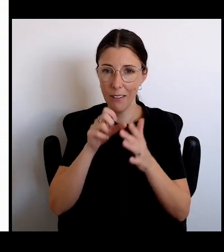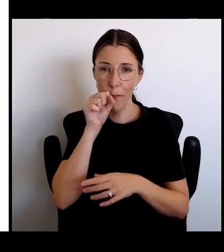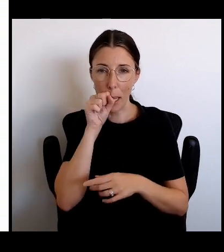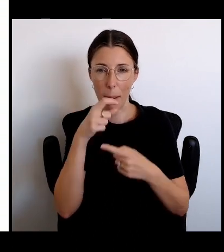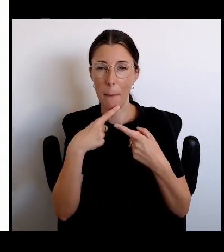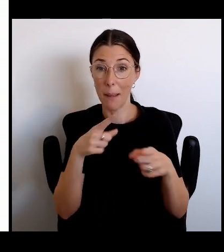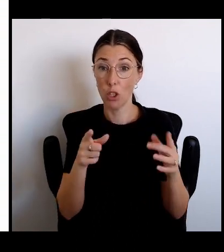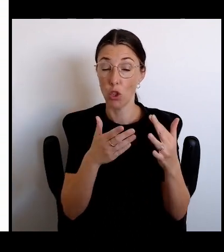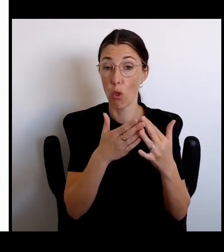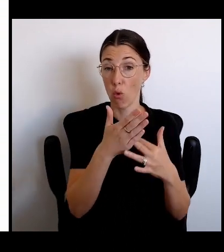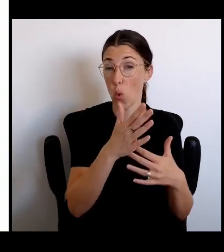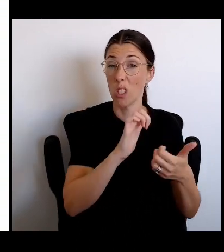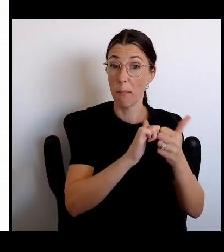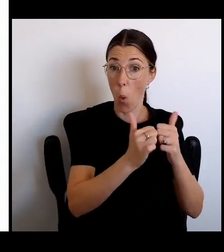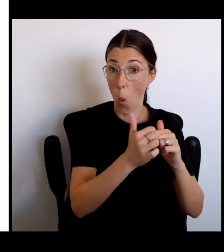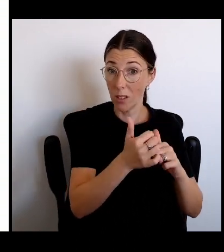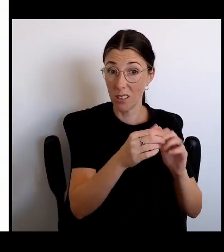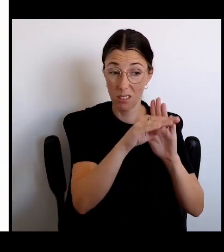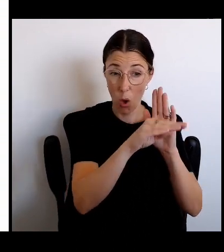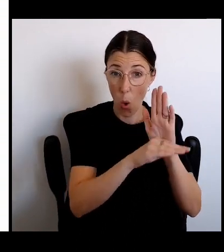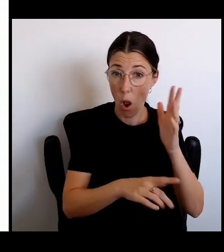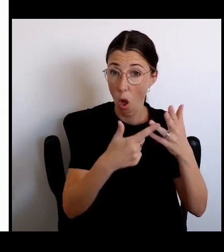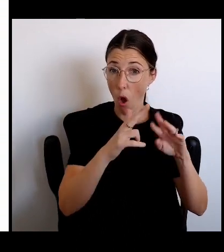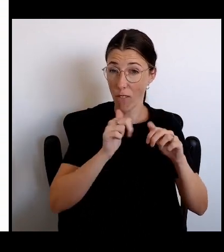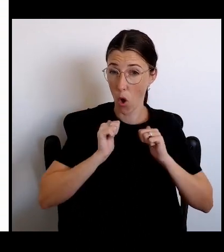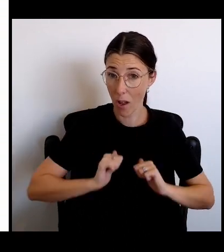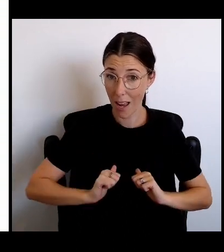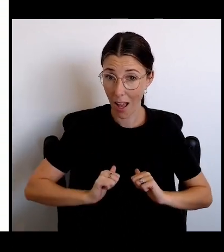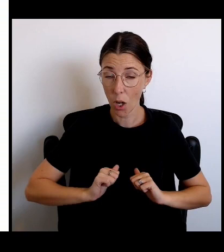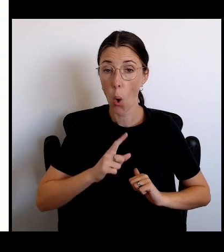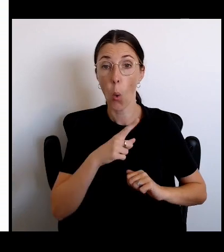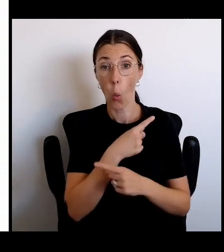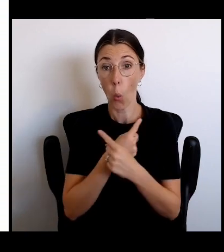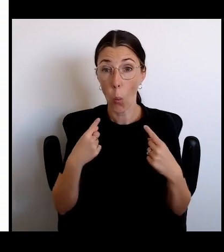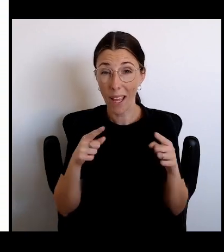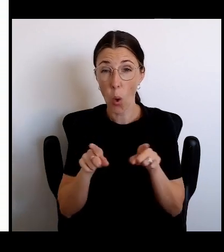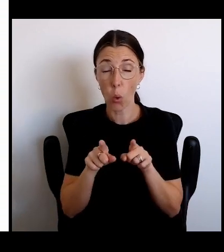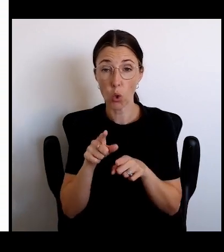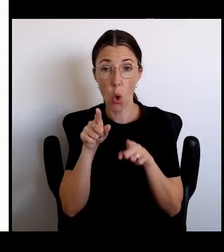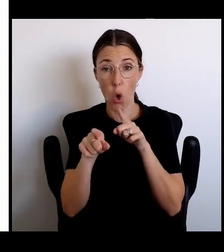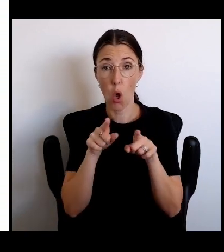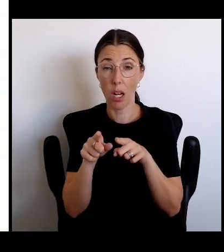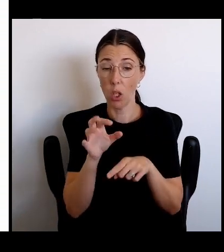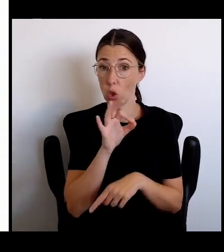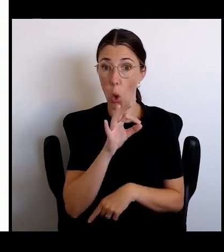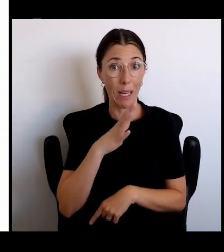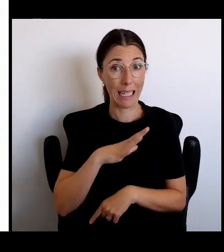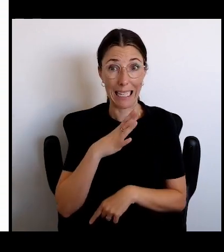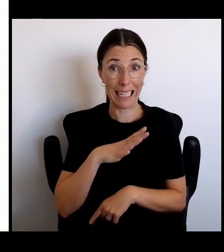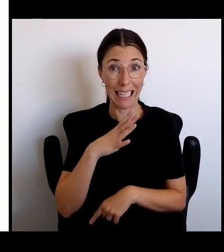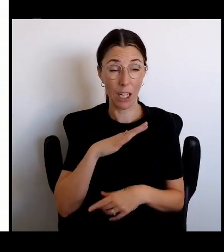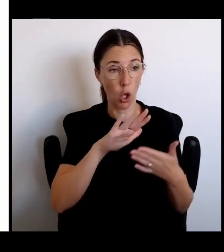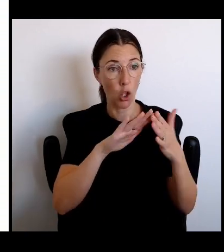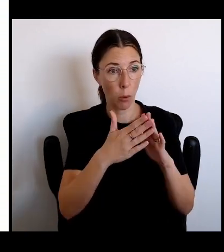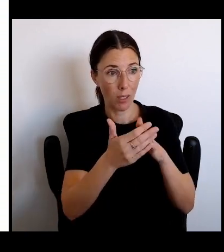of the things we really learnt from teenagers here is we don't need to turn sports coaches or community leaders into